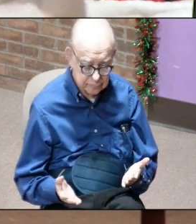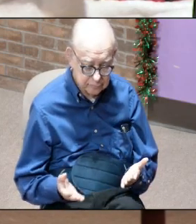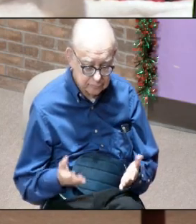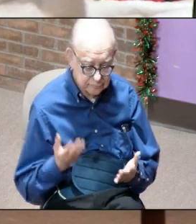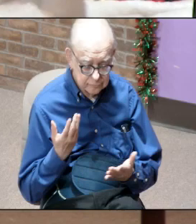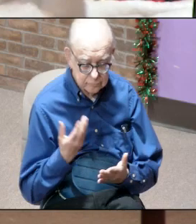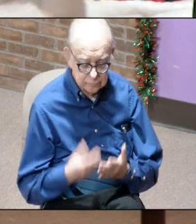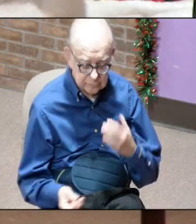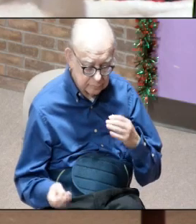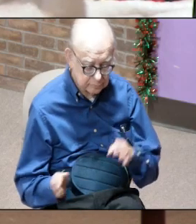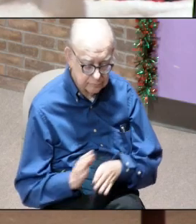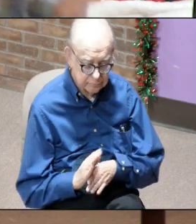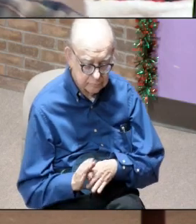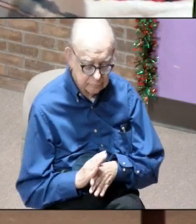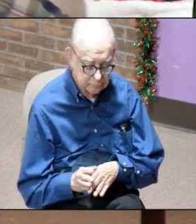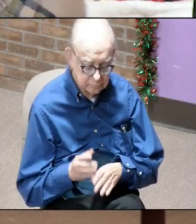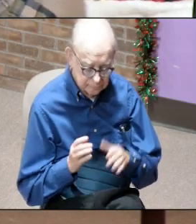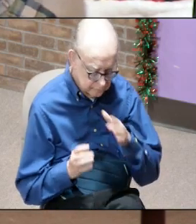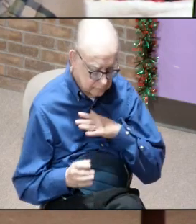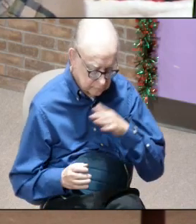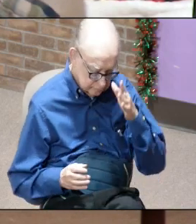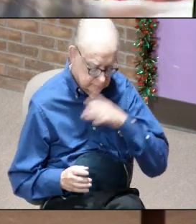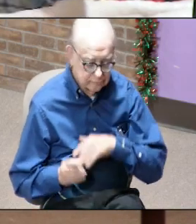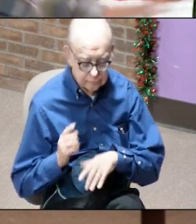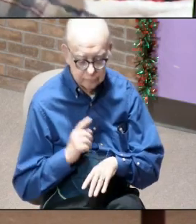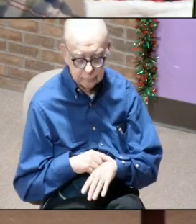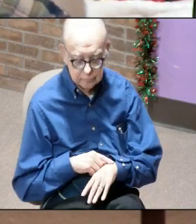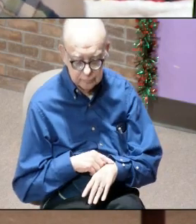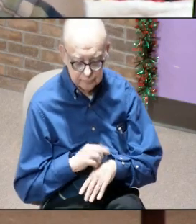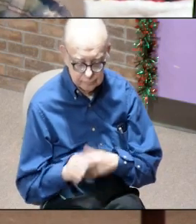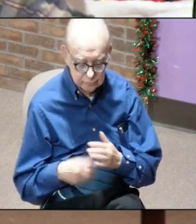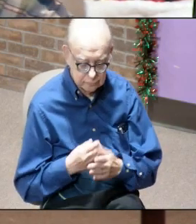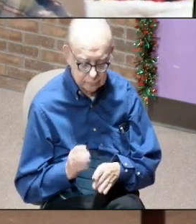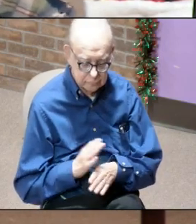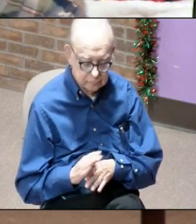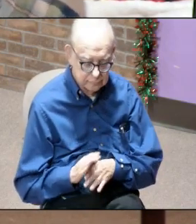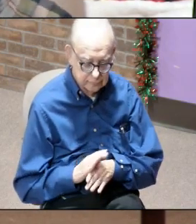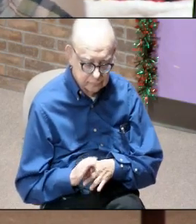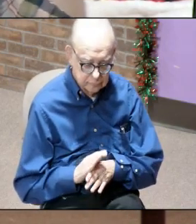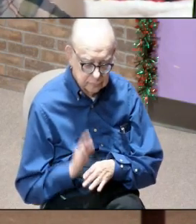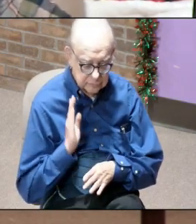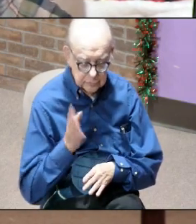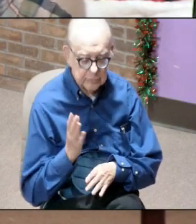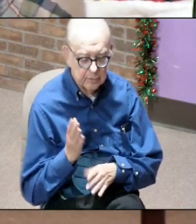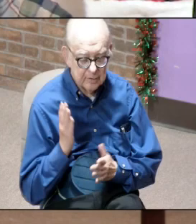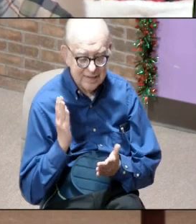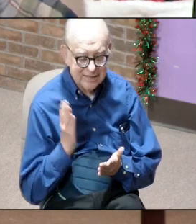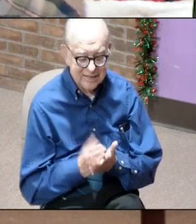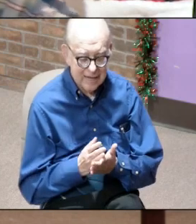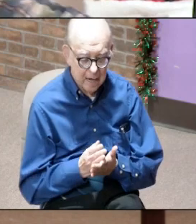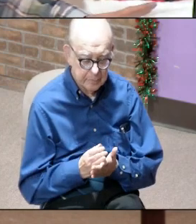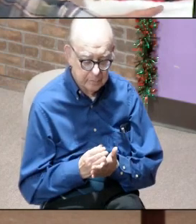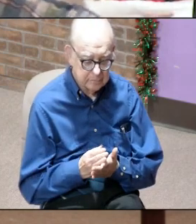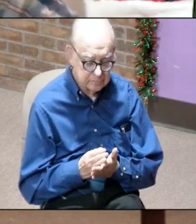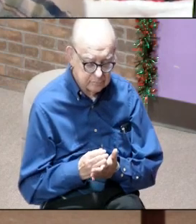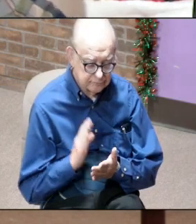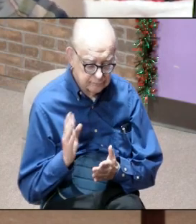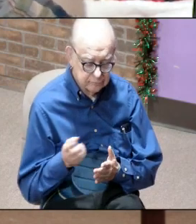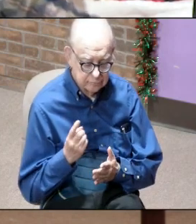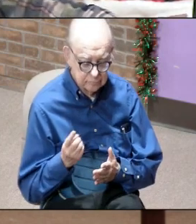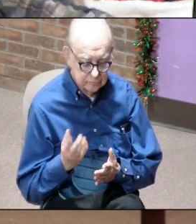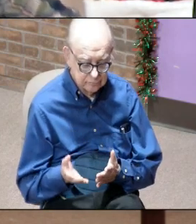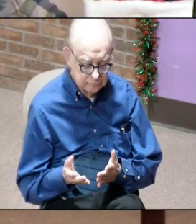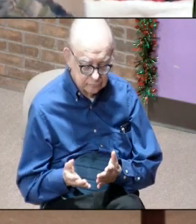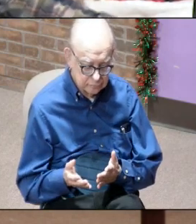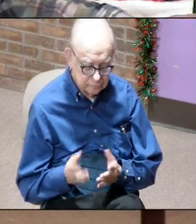business now. Ladies and gentlemen, at this period of time, all businesses are probably going out of business. The only ones that's going to be